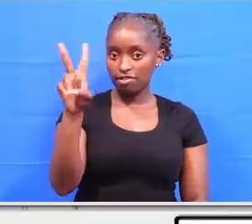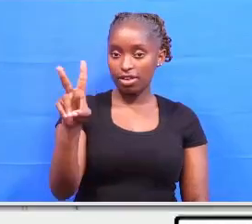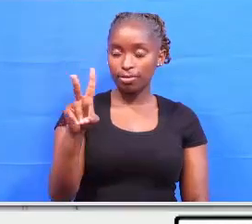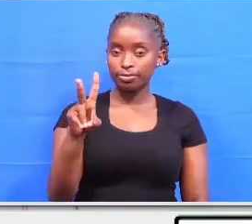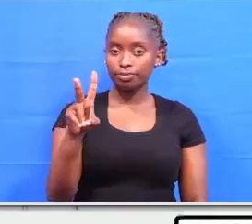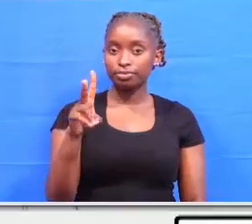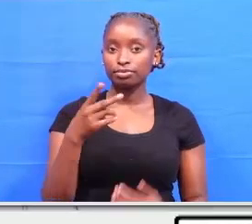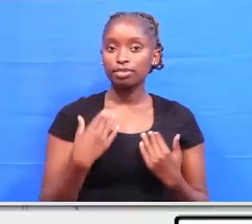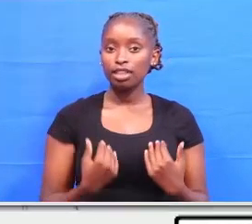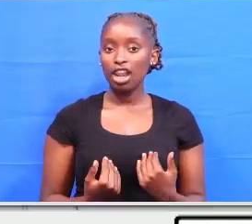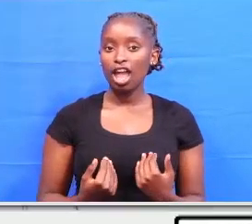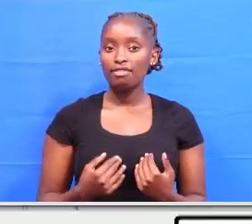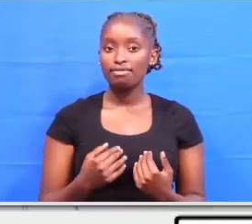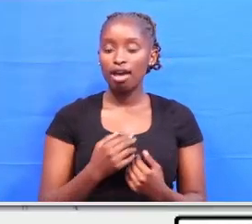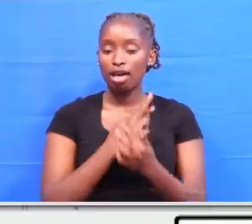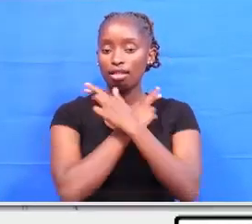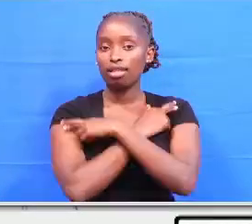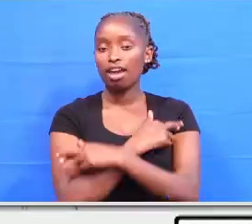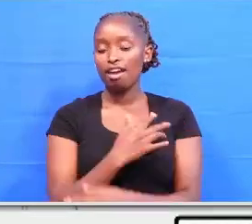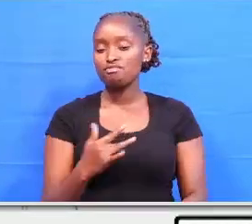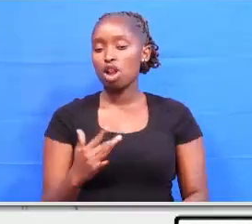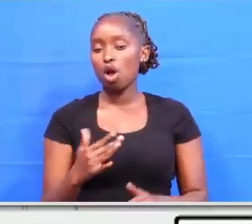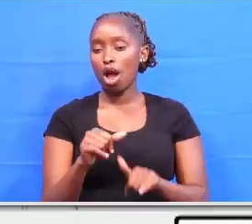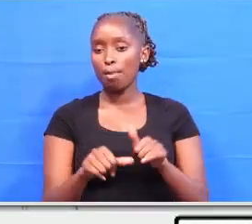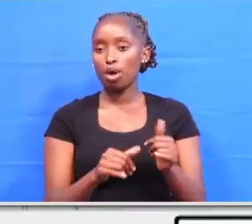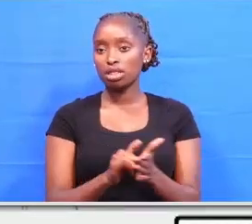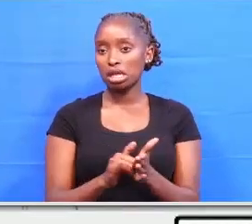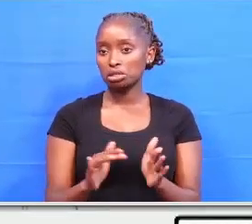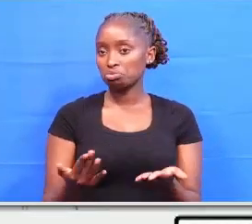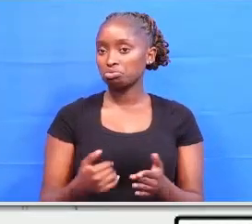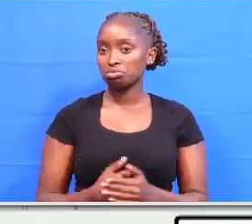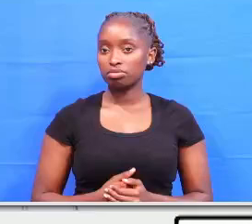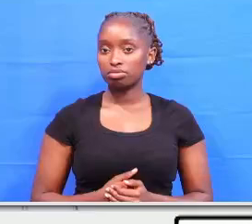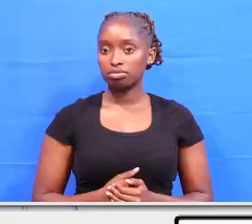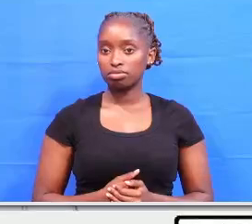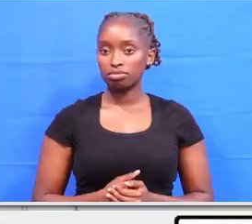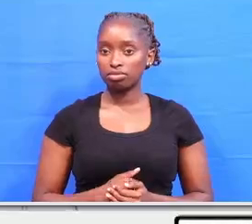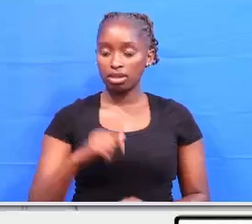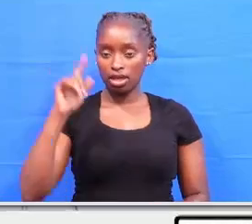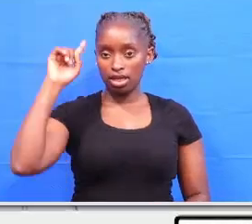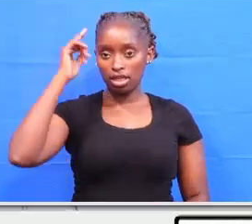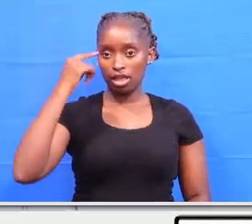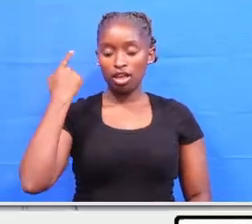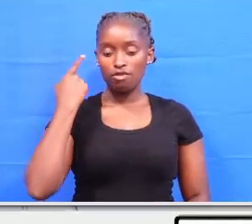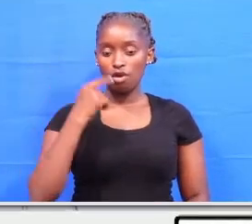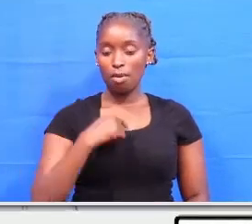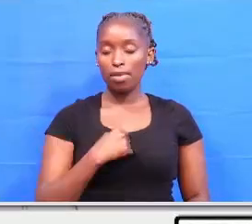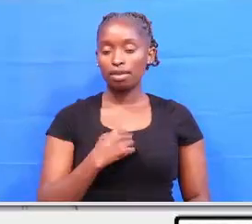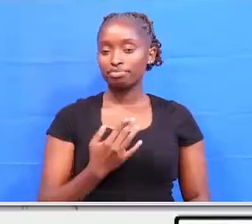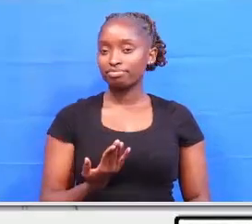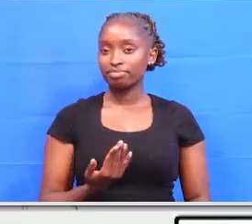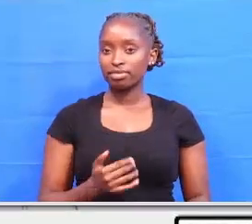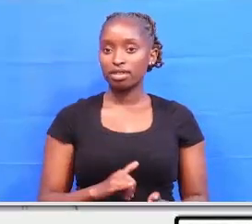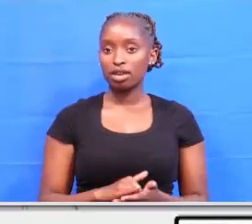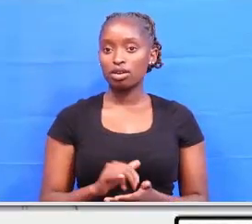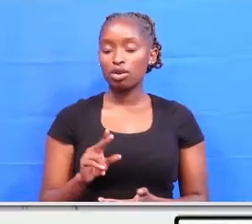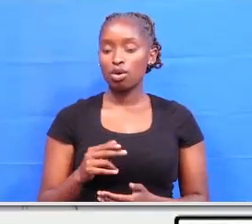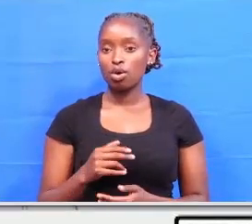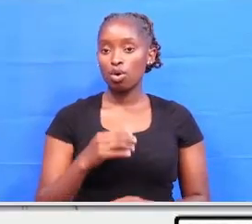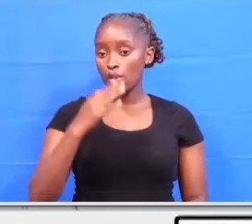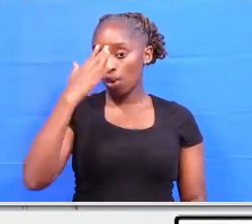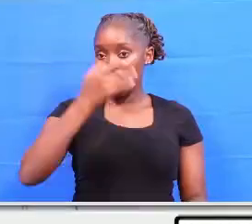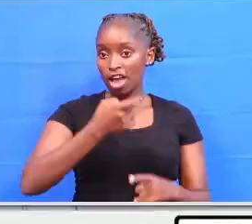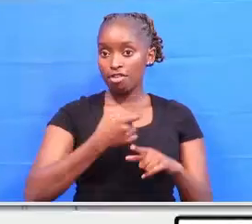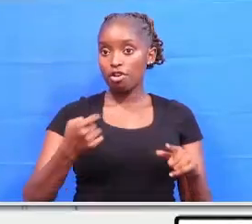How exactly do you feel about this? I think for me that's actually personal, because I'm coming from a